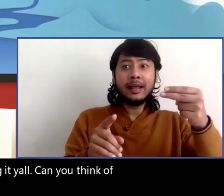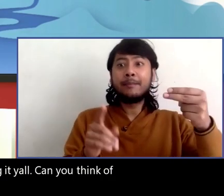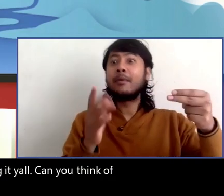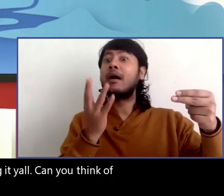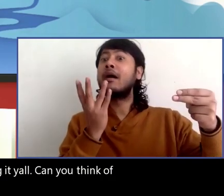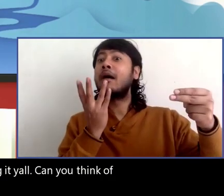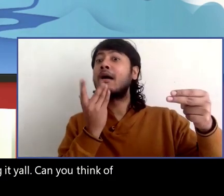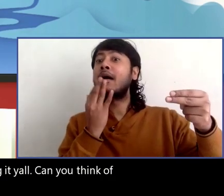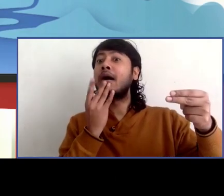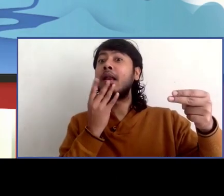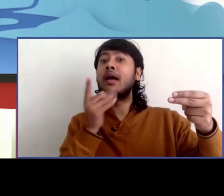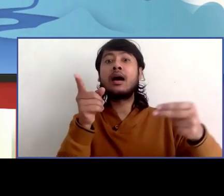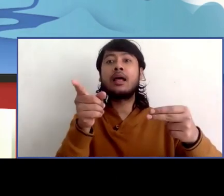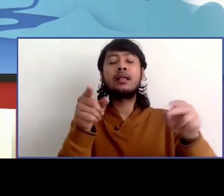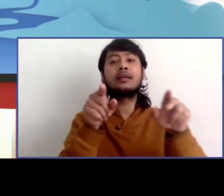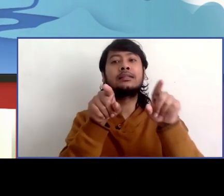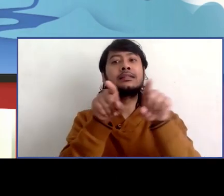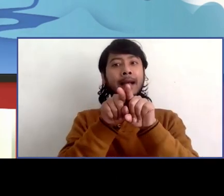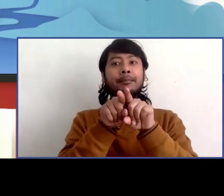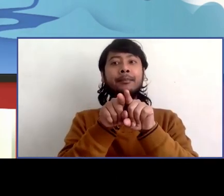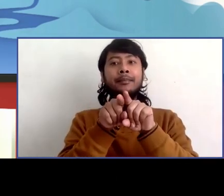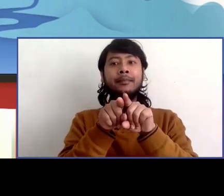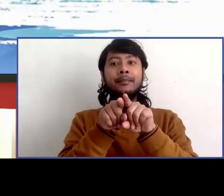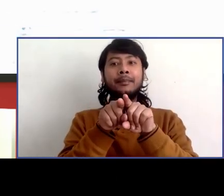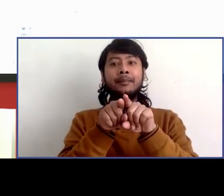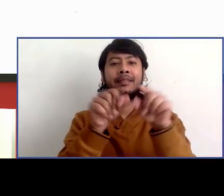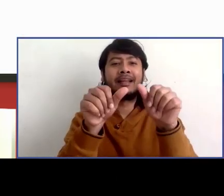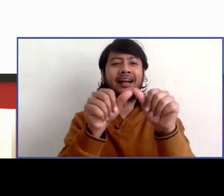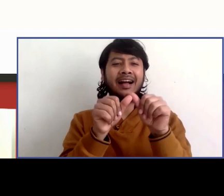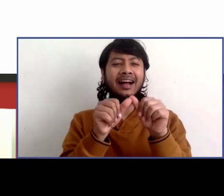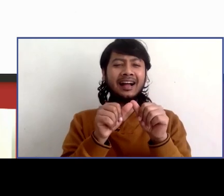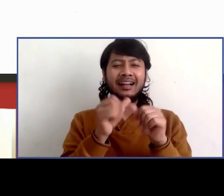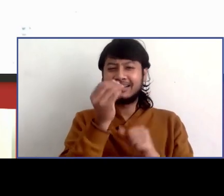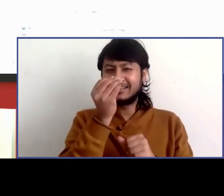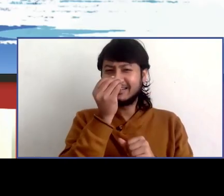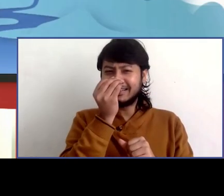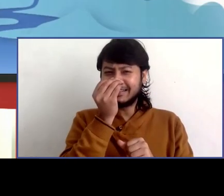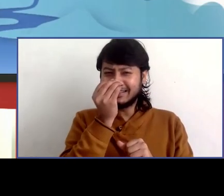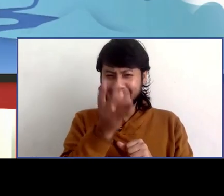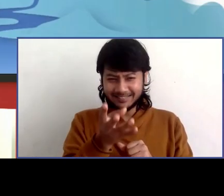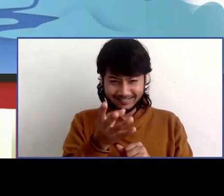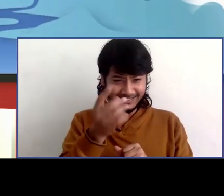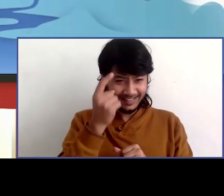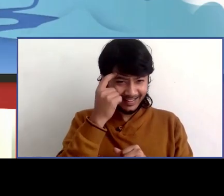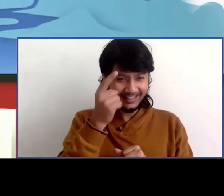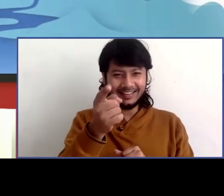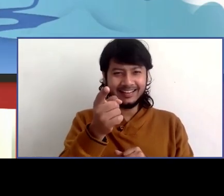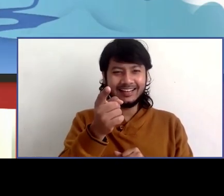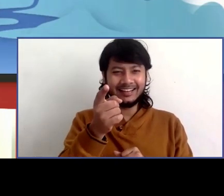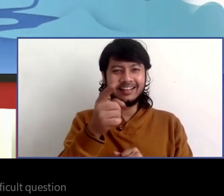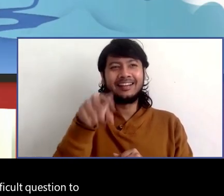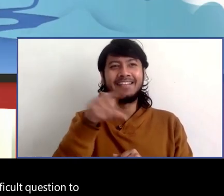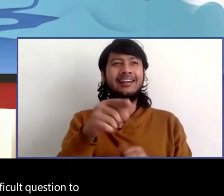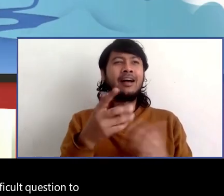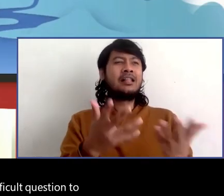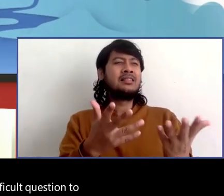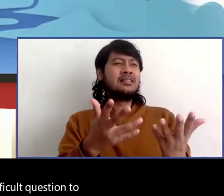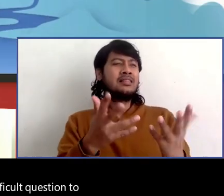Such an easy answer, and you're telling me that you're asking such a difficult question to us. Of course, it's